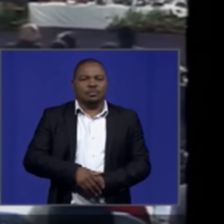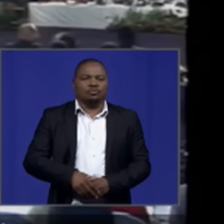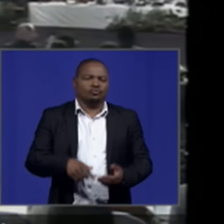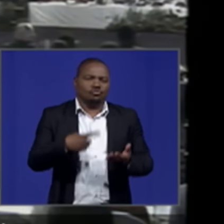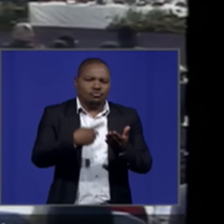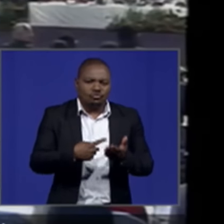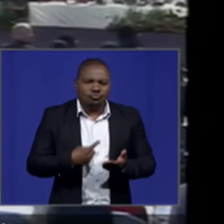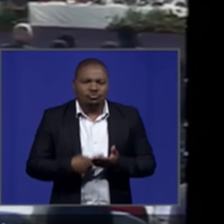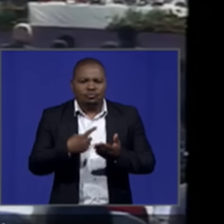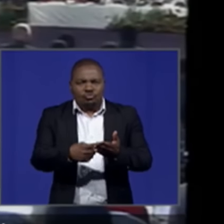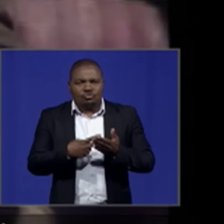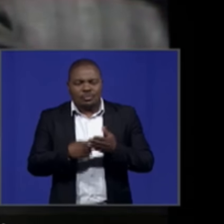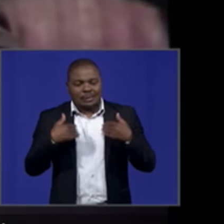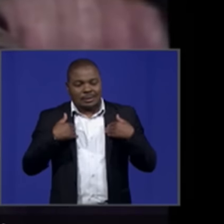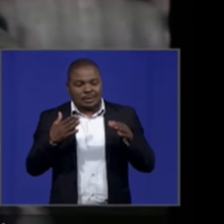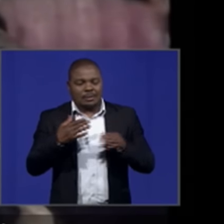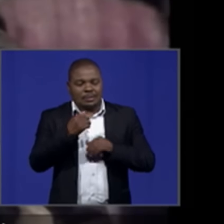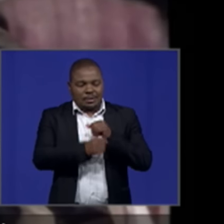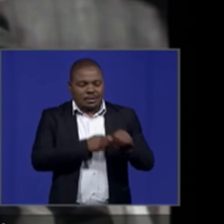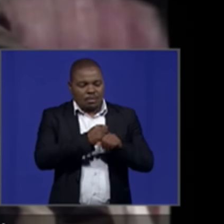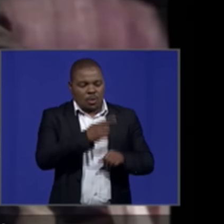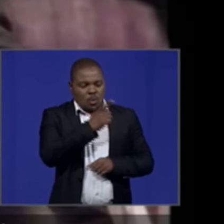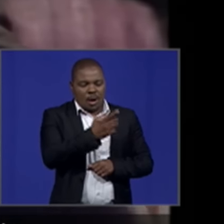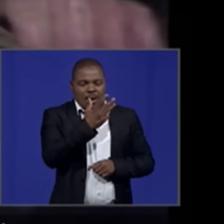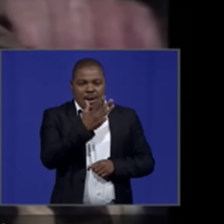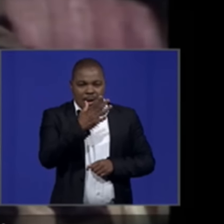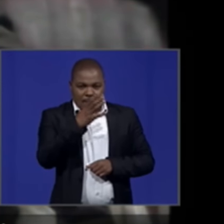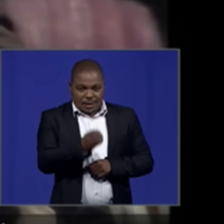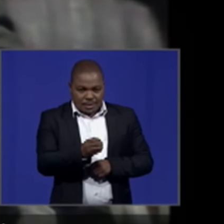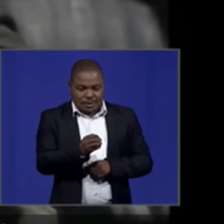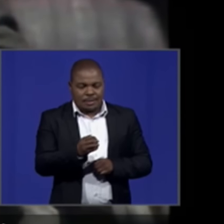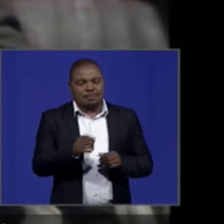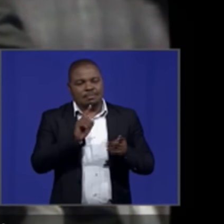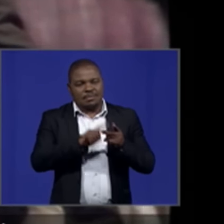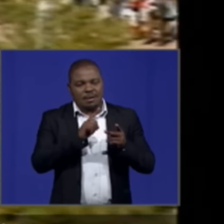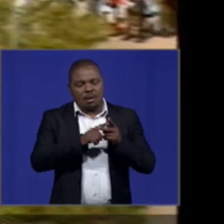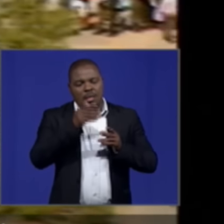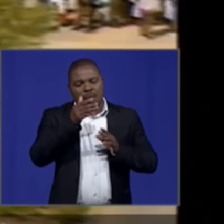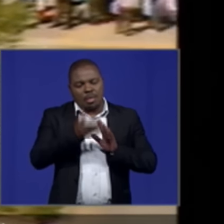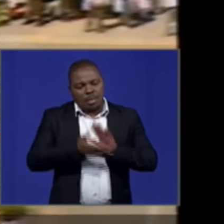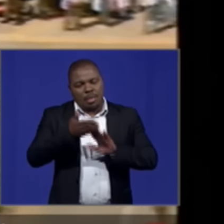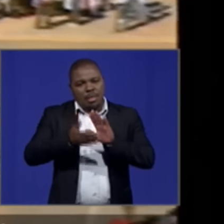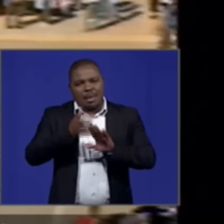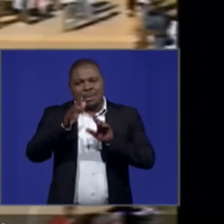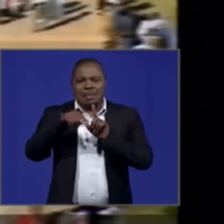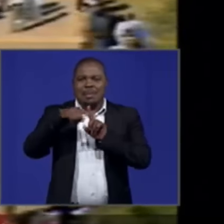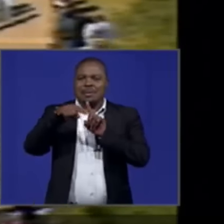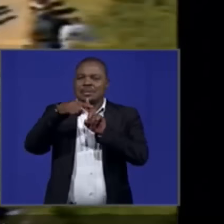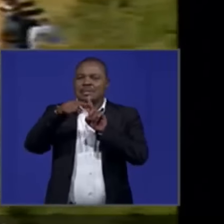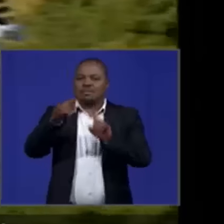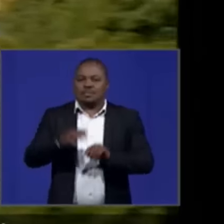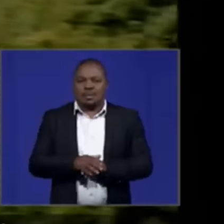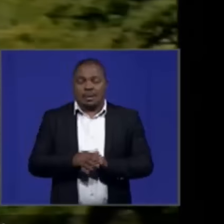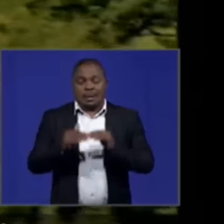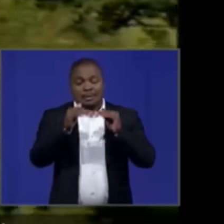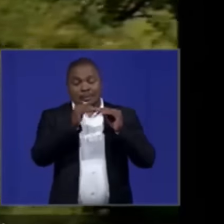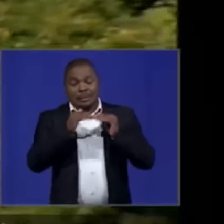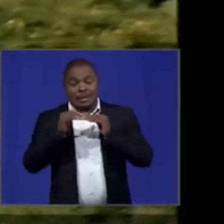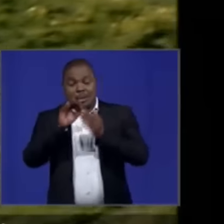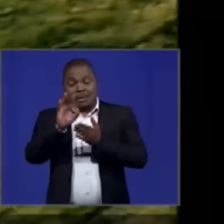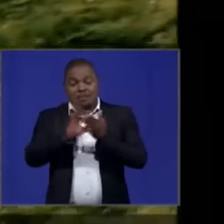Ditherisano tse di simolotseng ka 1990 di tlhagoletse tsela motsi o montšhwa wa tsholofelo. Morago ga ditlhopho tsa demokrasi